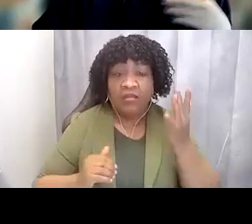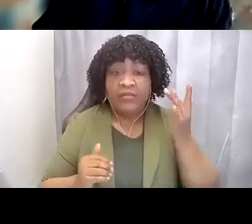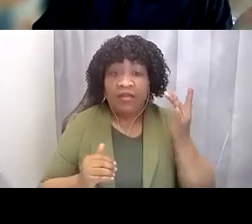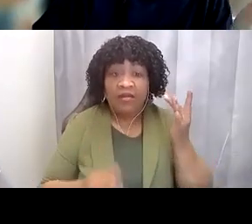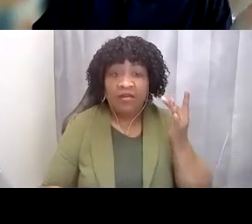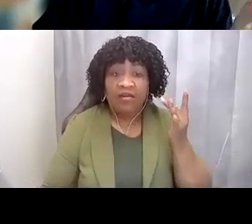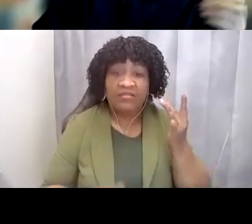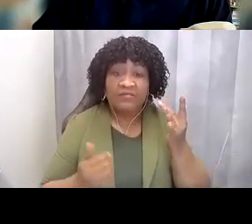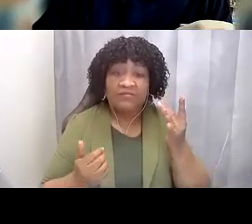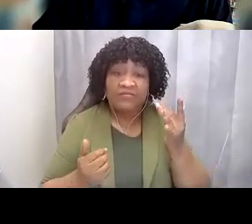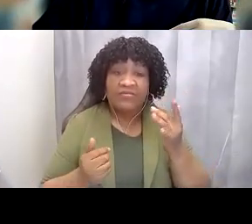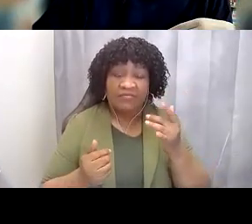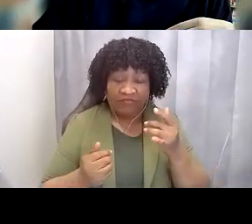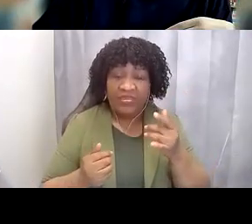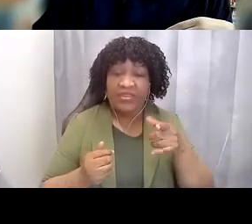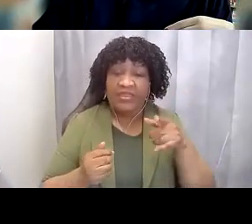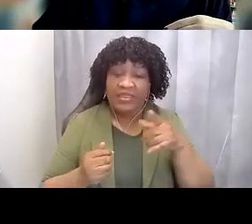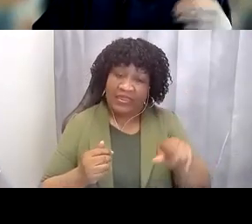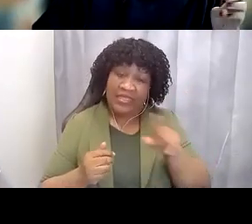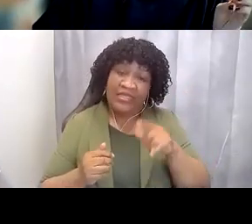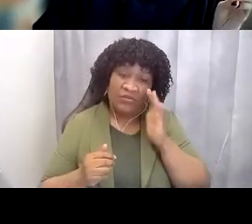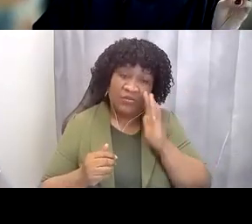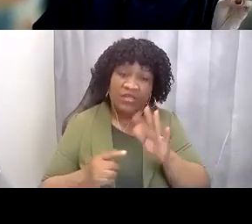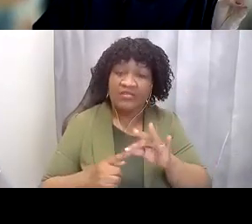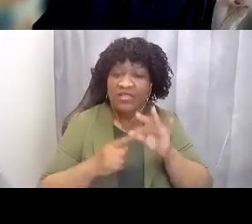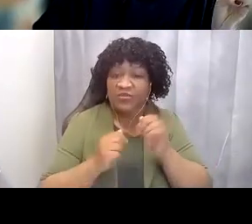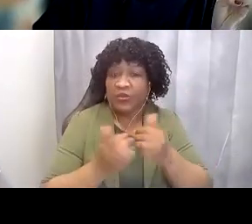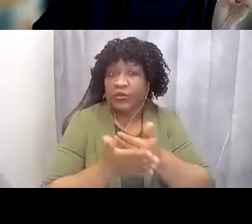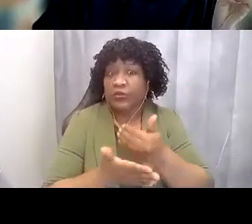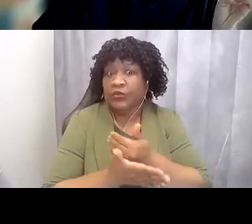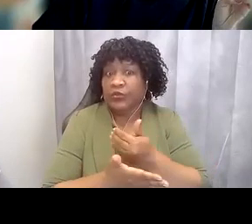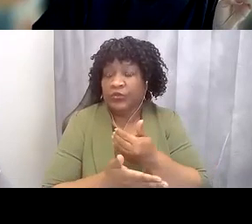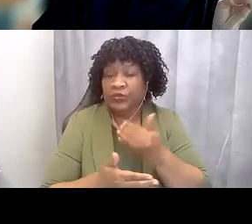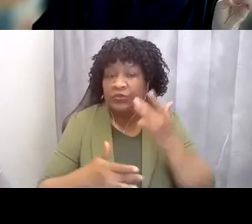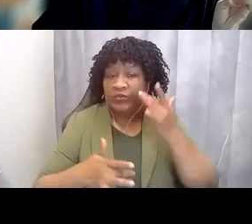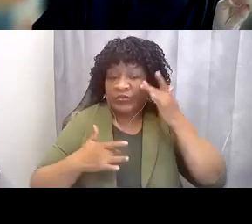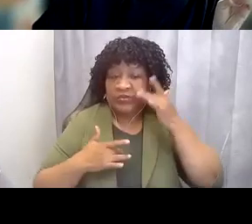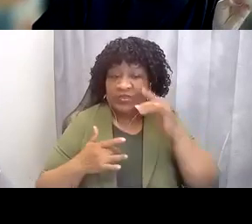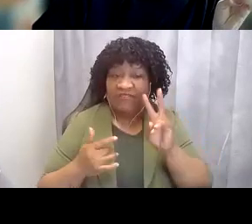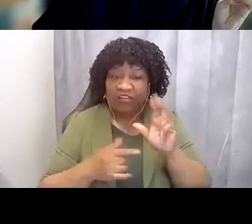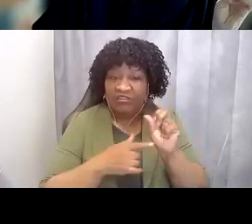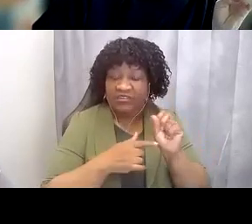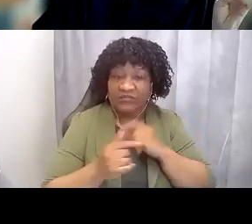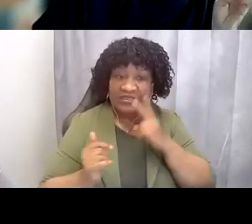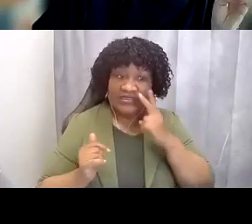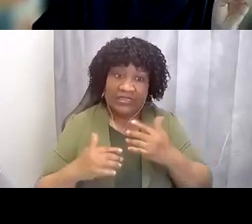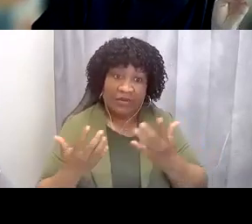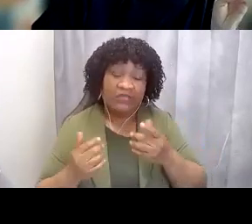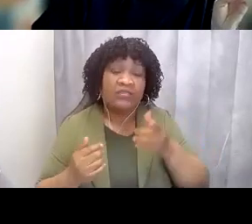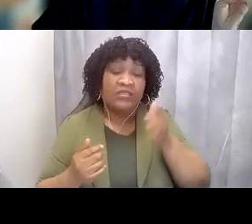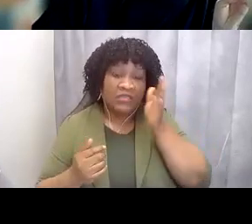the boosters are going to, especially with these new variants, what we see with the studies is that it